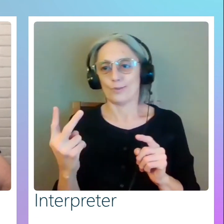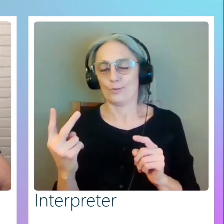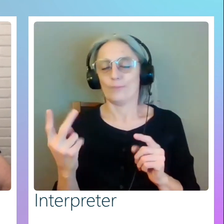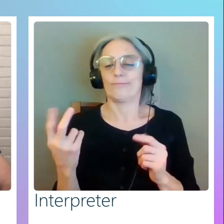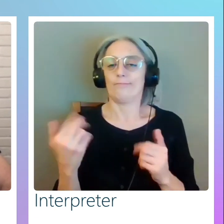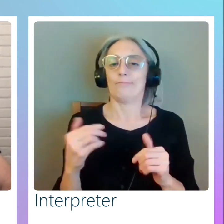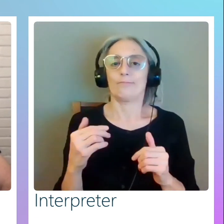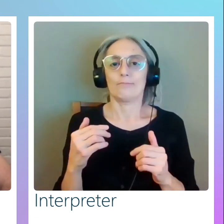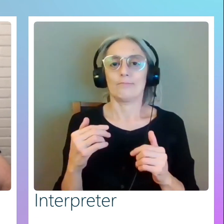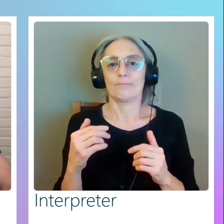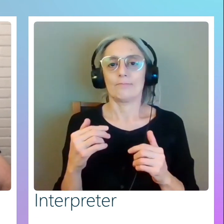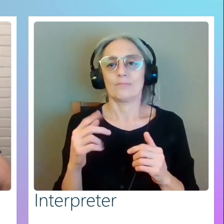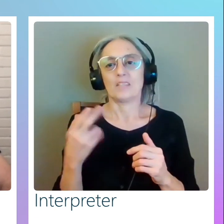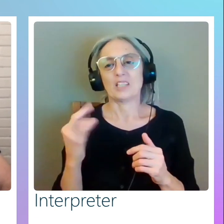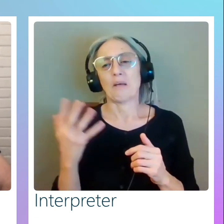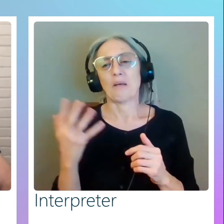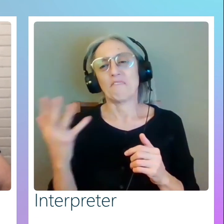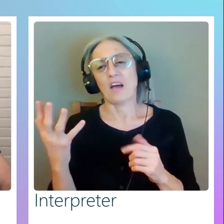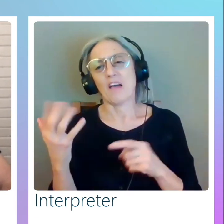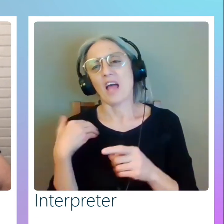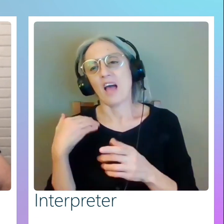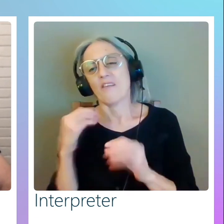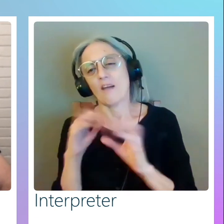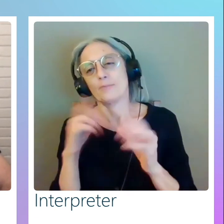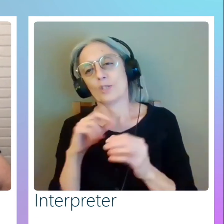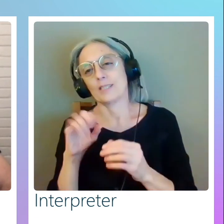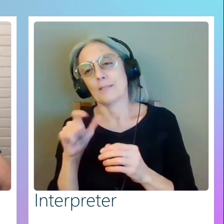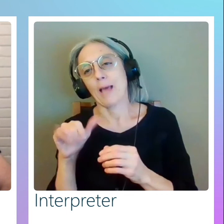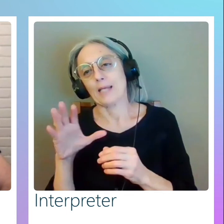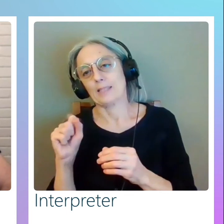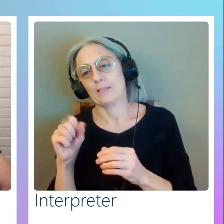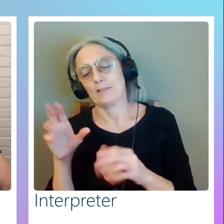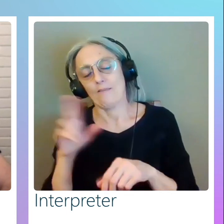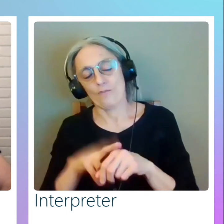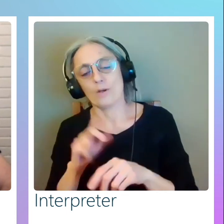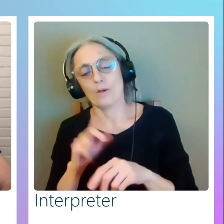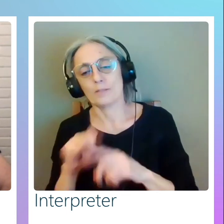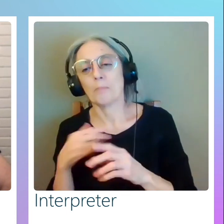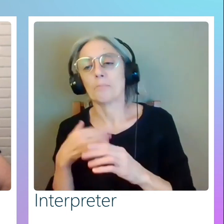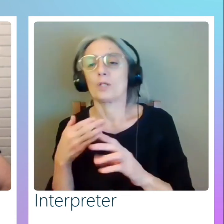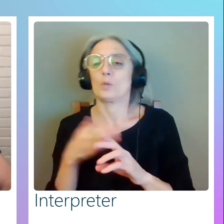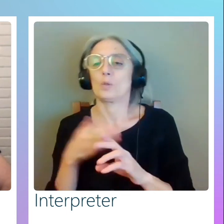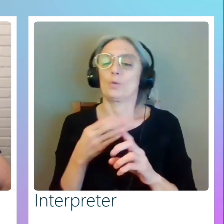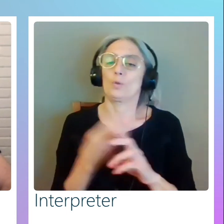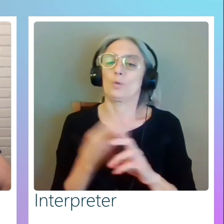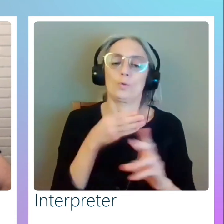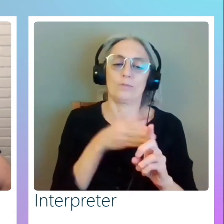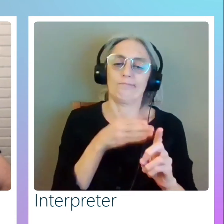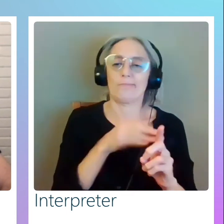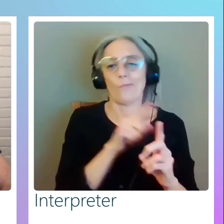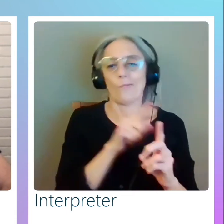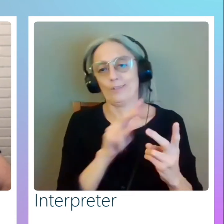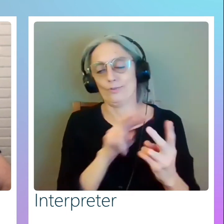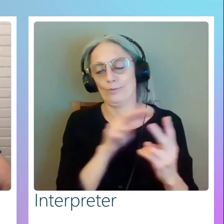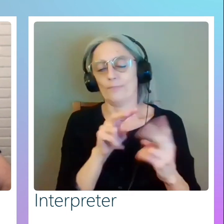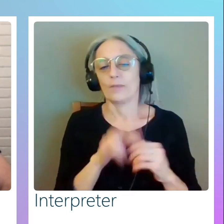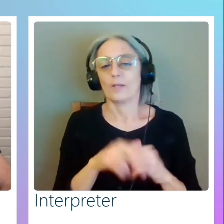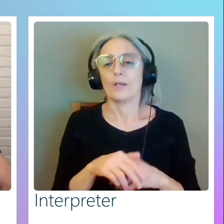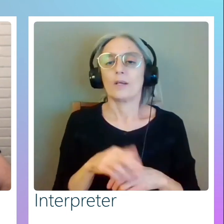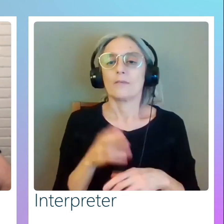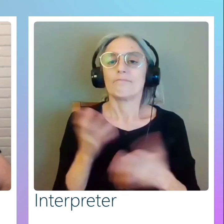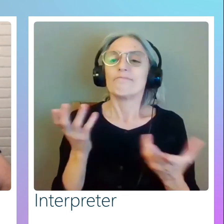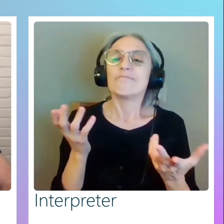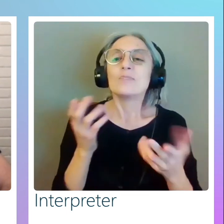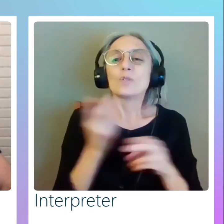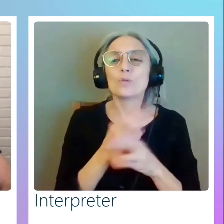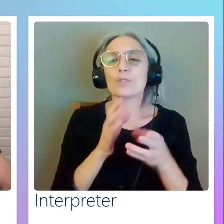some HTML5, obviously, because we do semantics, but it's try to keep it generic and make sure if you're going to do it, go